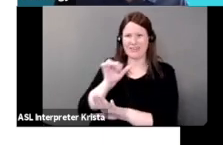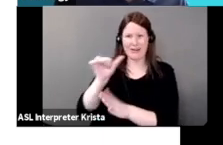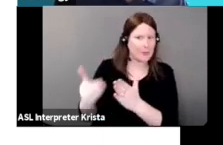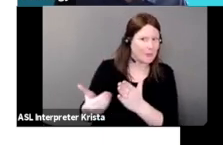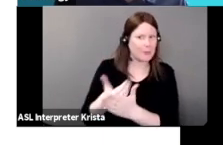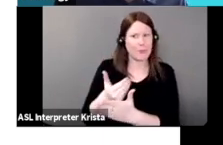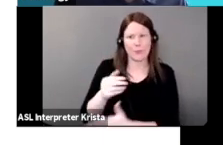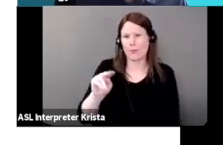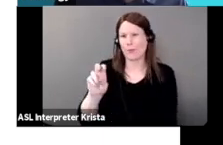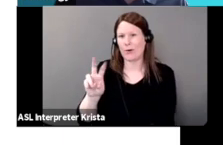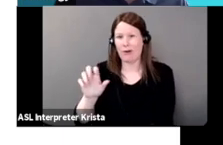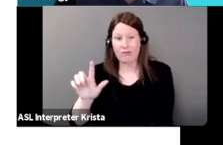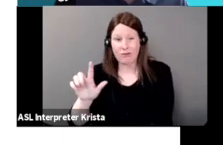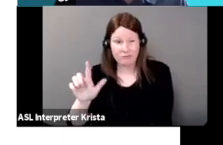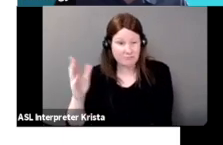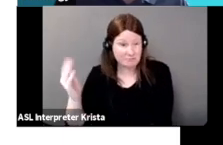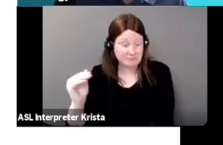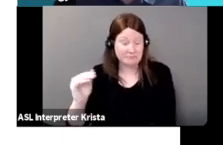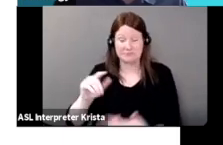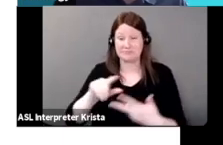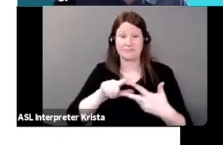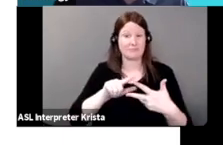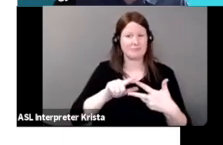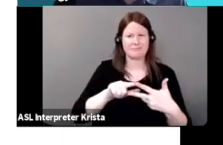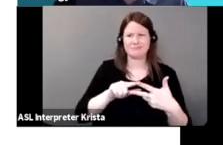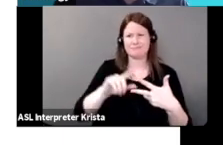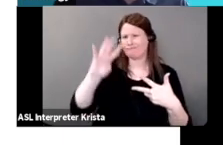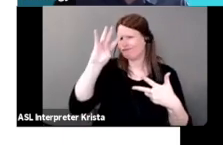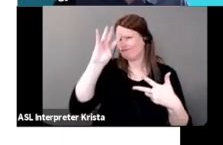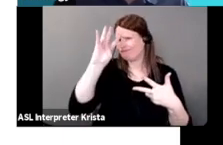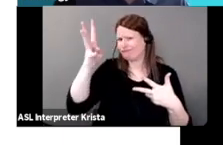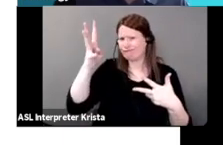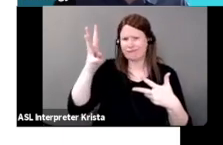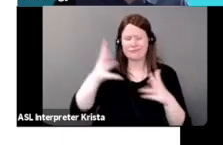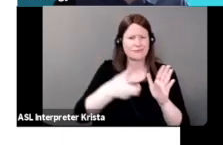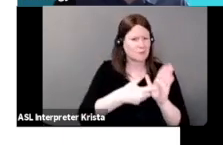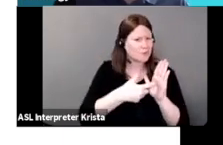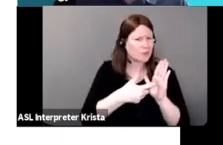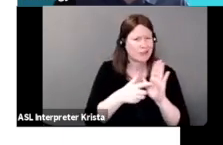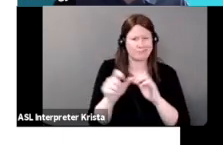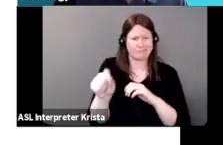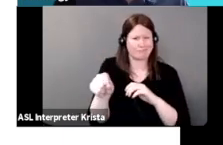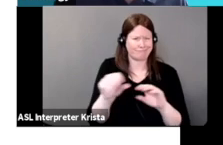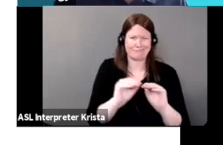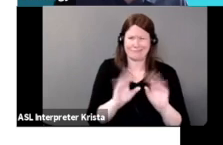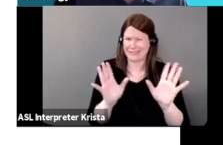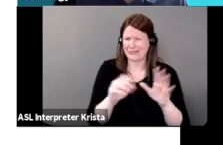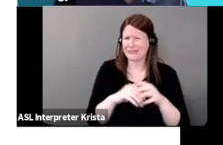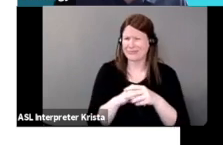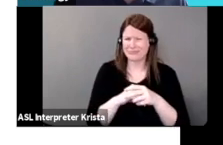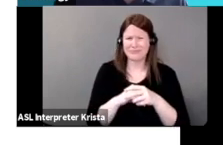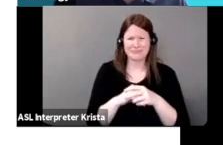There must be inventiveness, must be inventive. I think that speaks for itself.